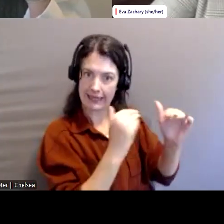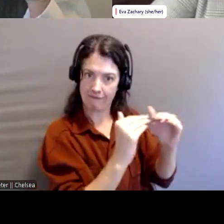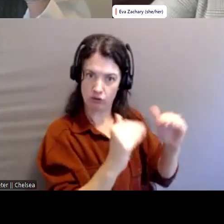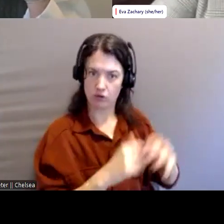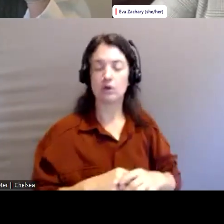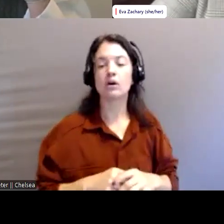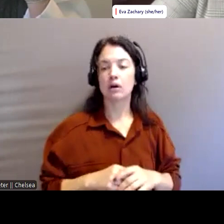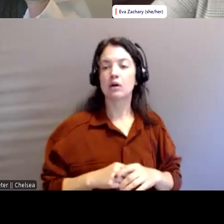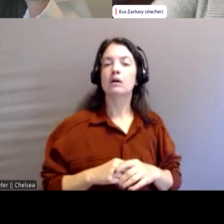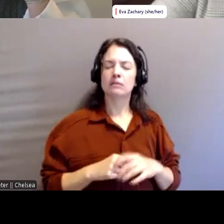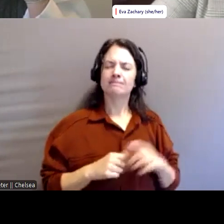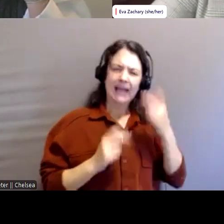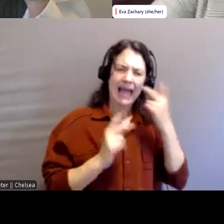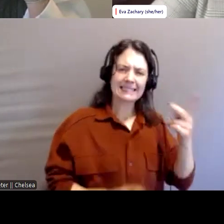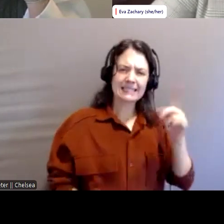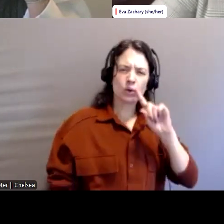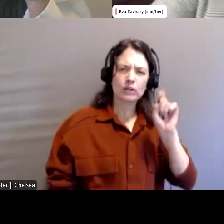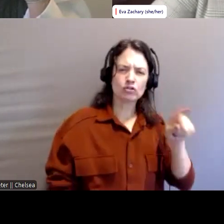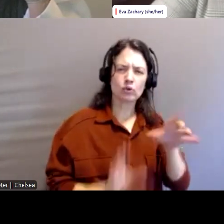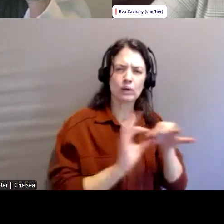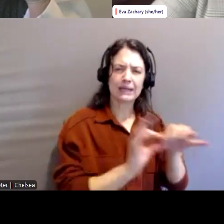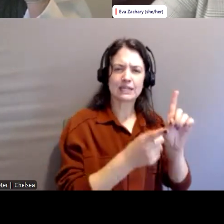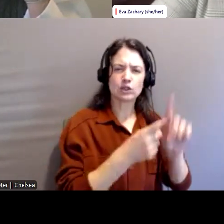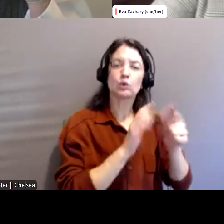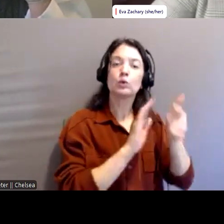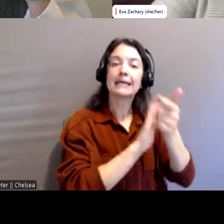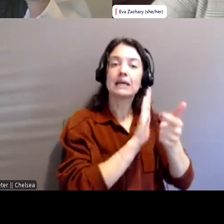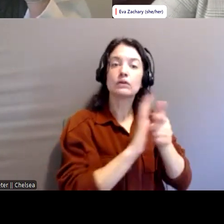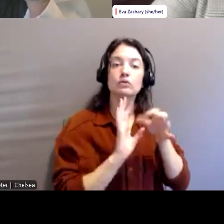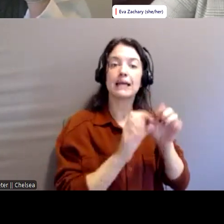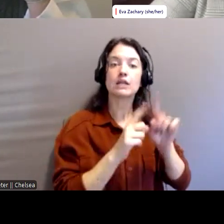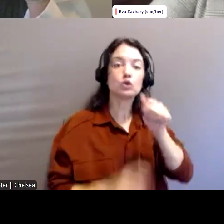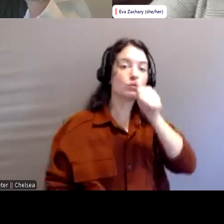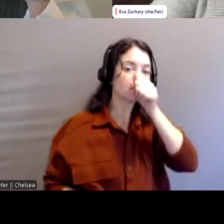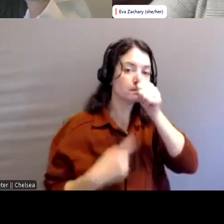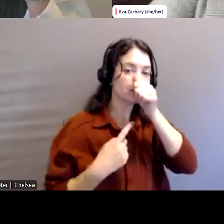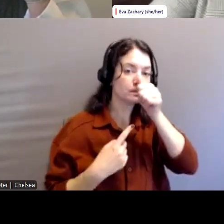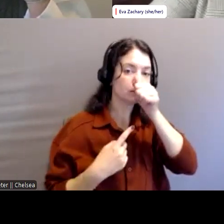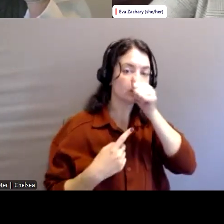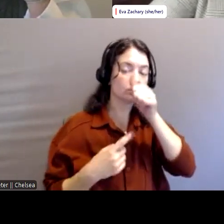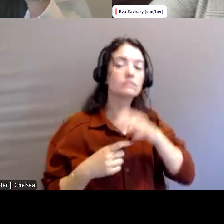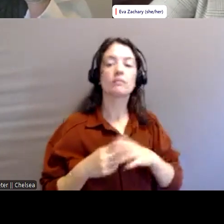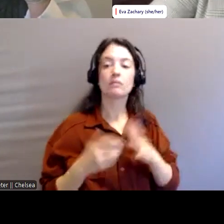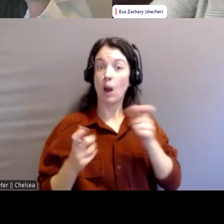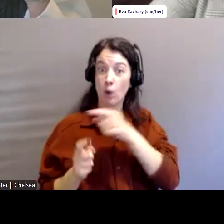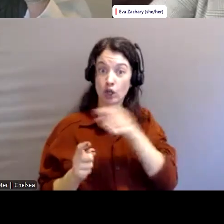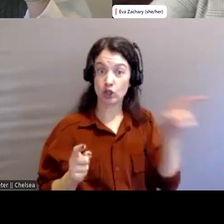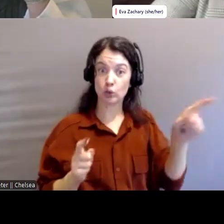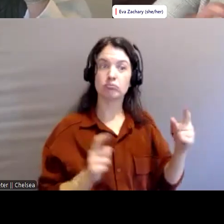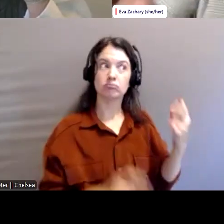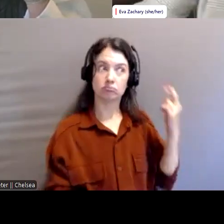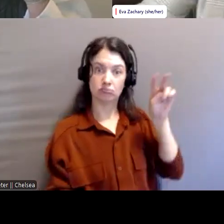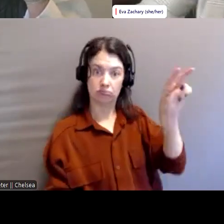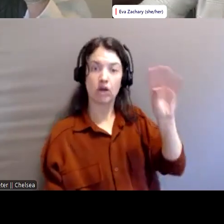I do see that somebody asked around legislation around privacy, and I just would point people to Ontario's, and this is